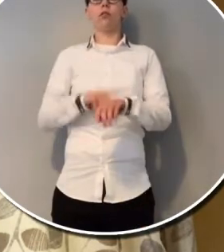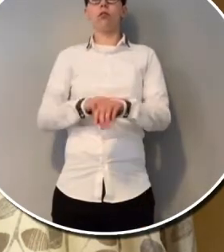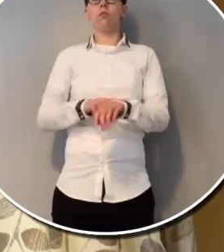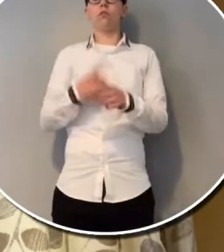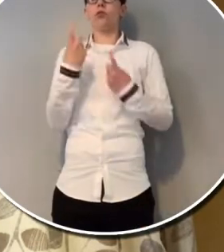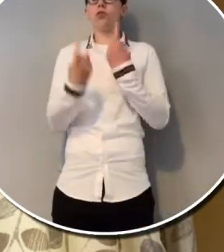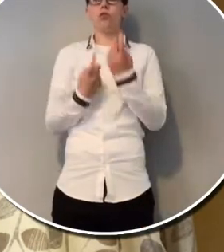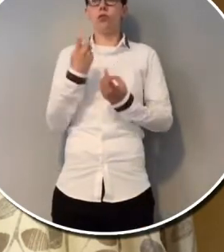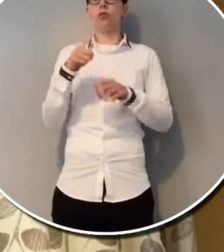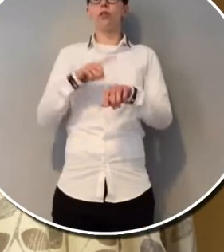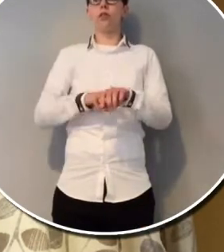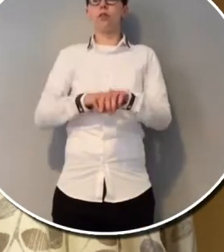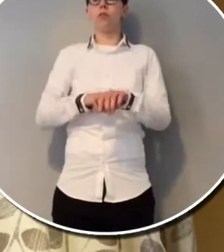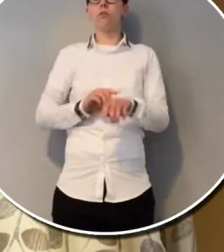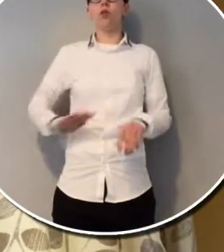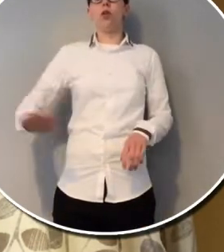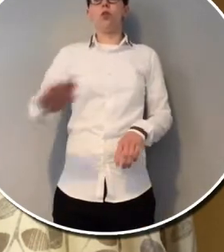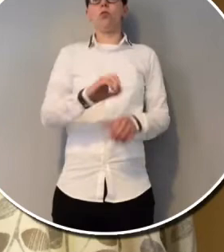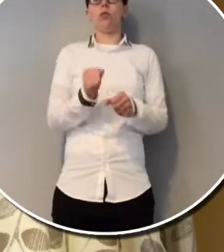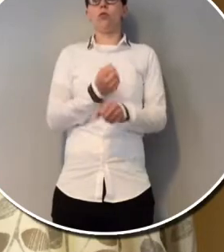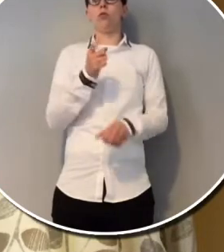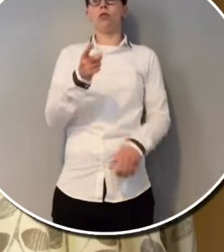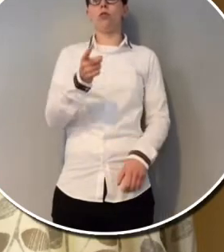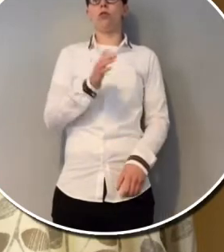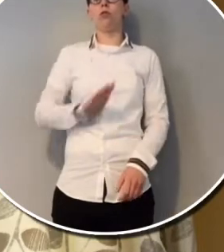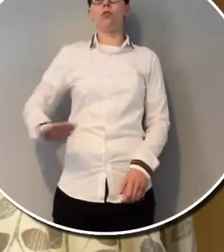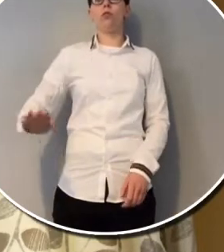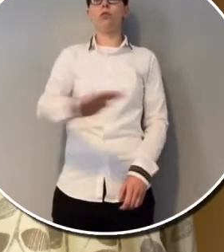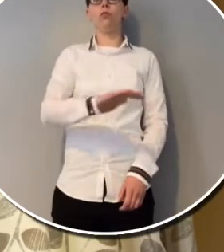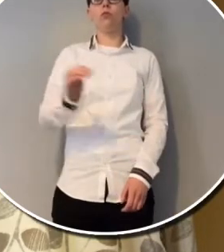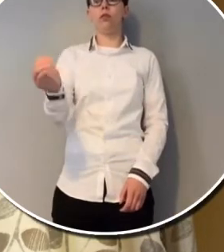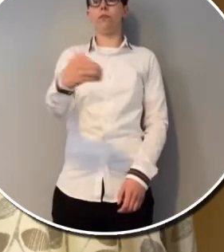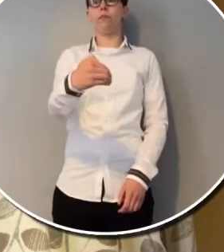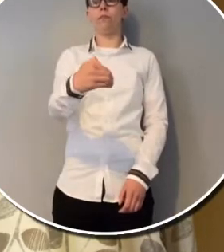rhyme times and story times that we're doing for you while we're all at home.